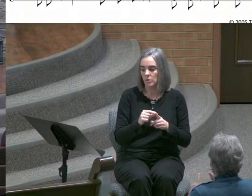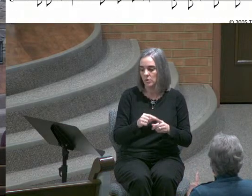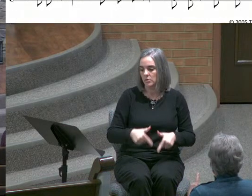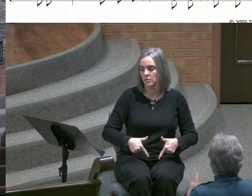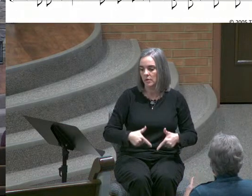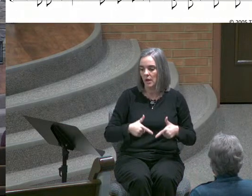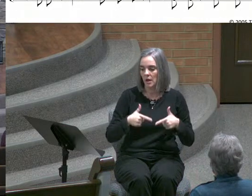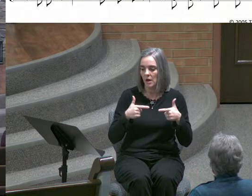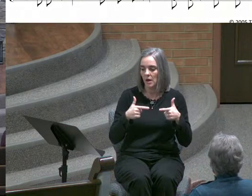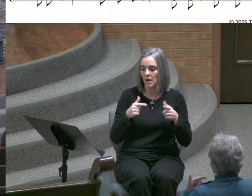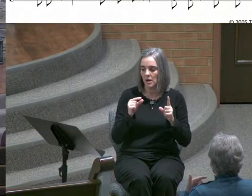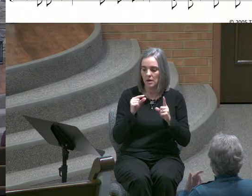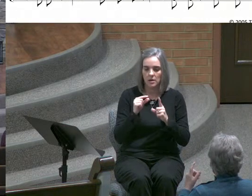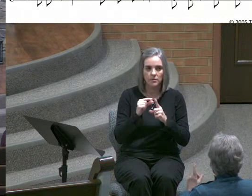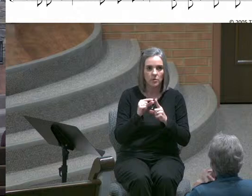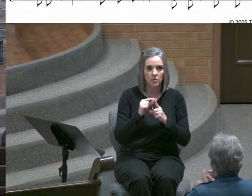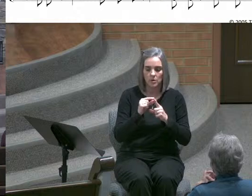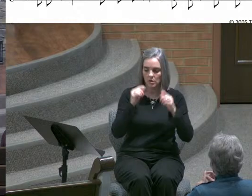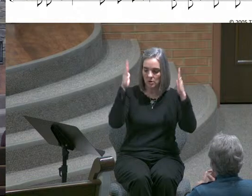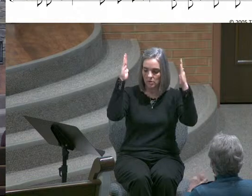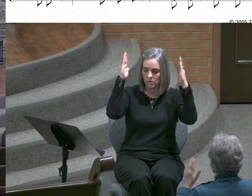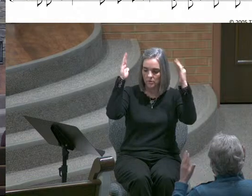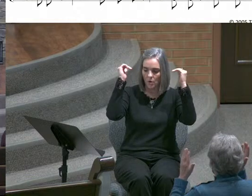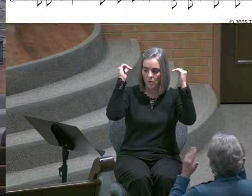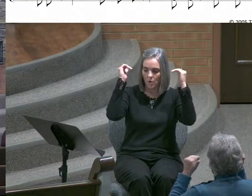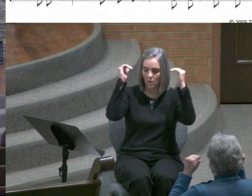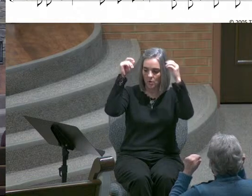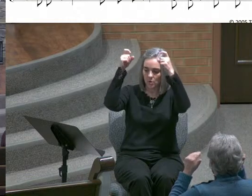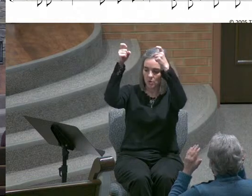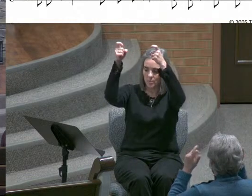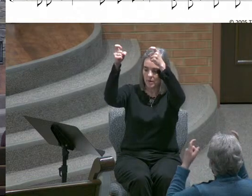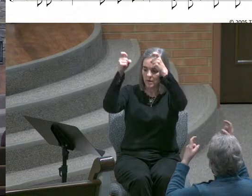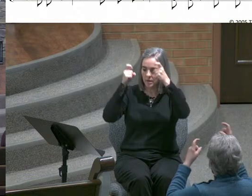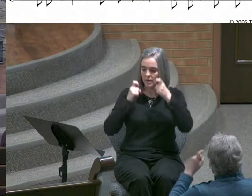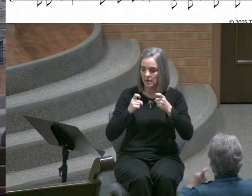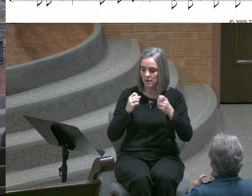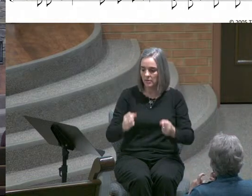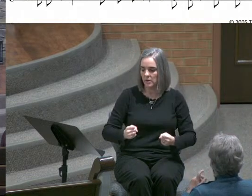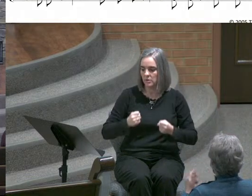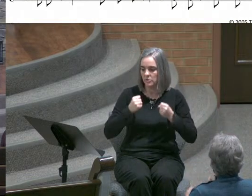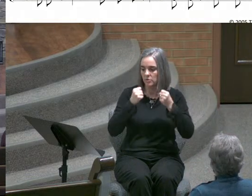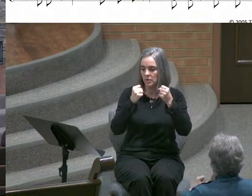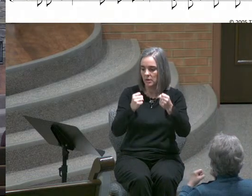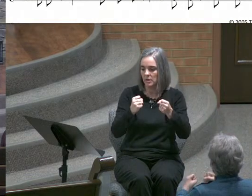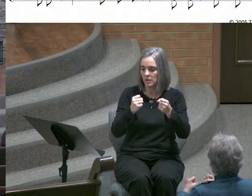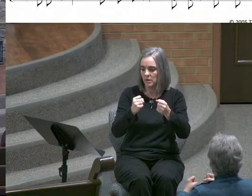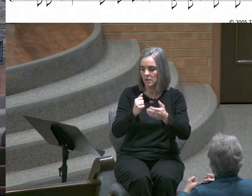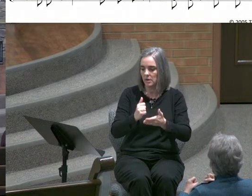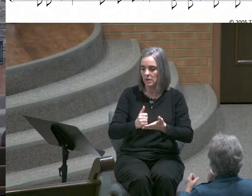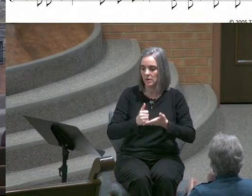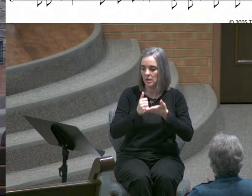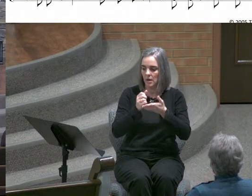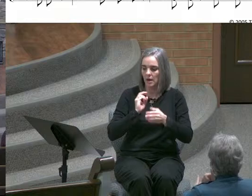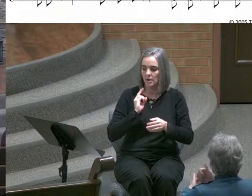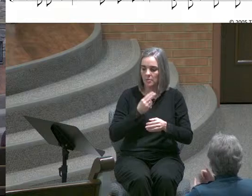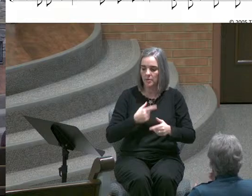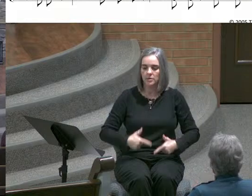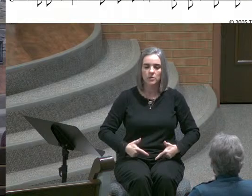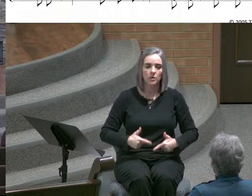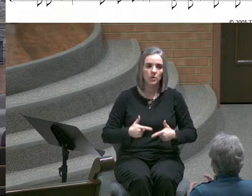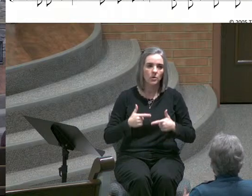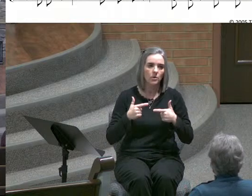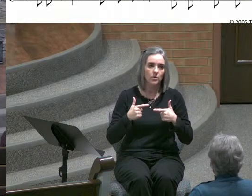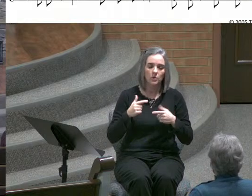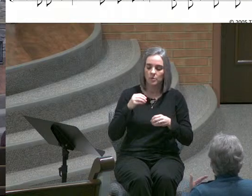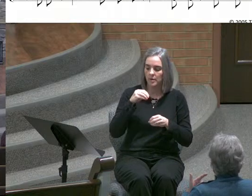impart words of life, words of hope. Give us strength,